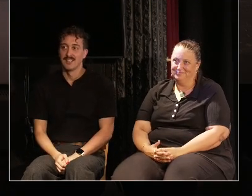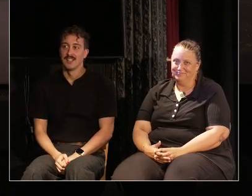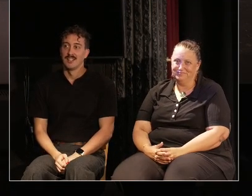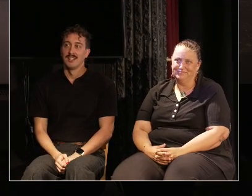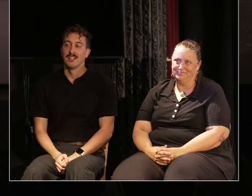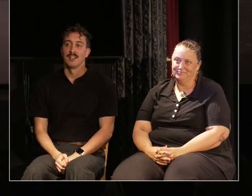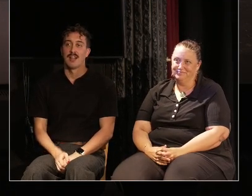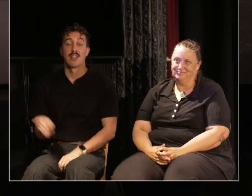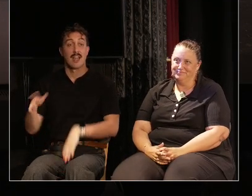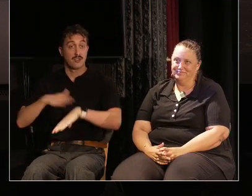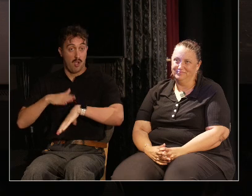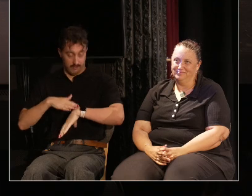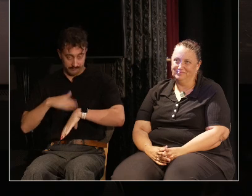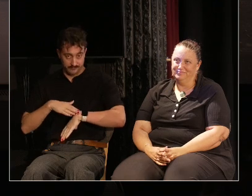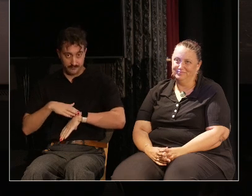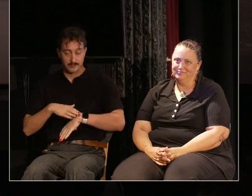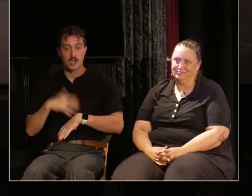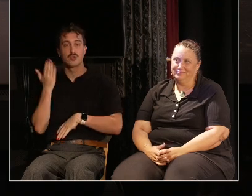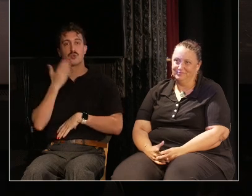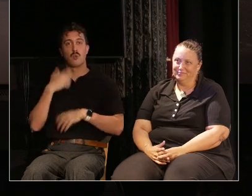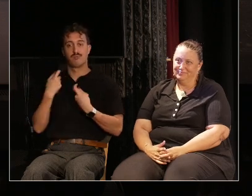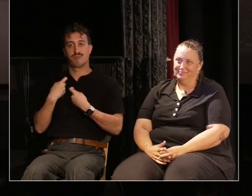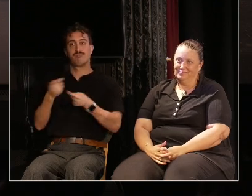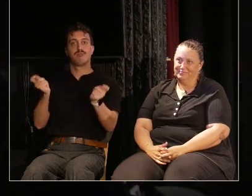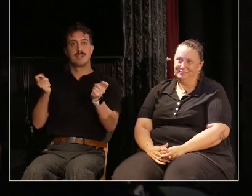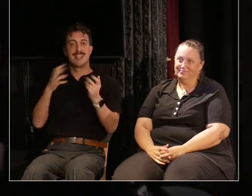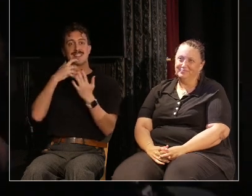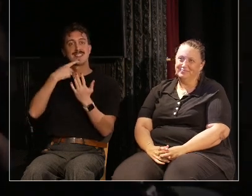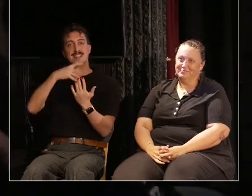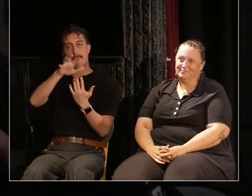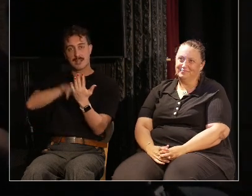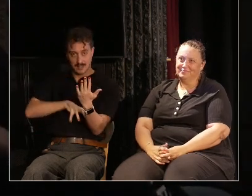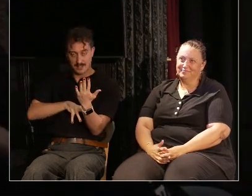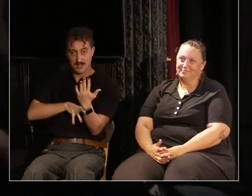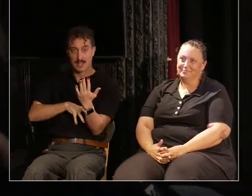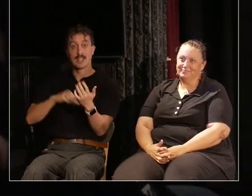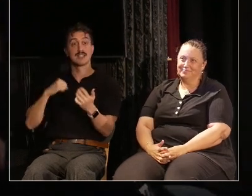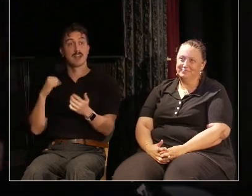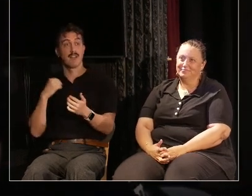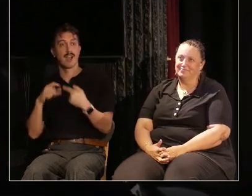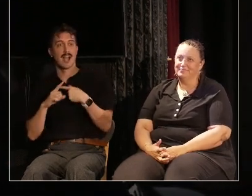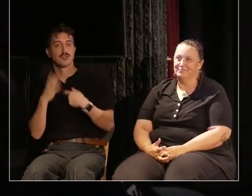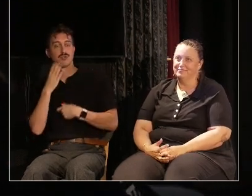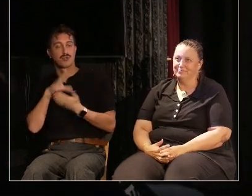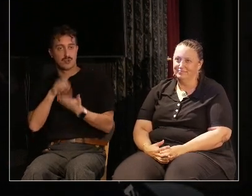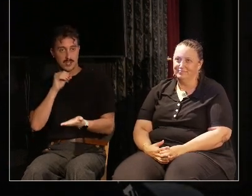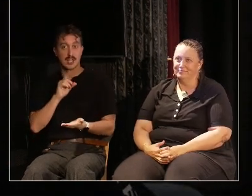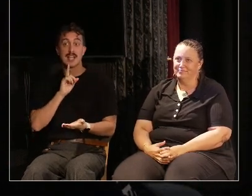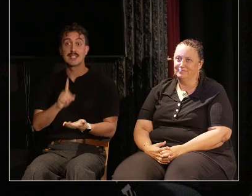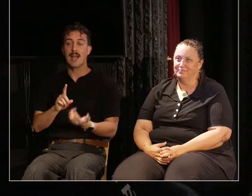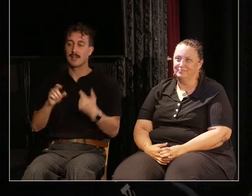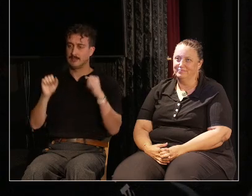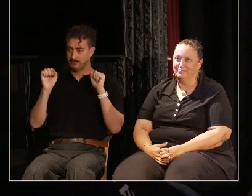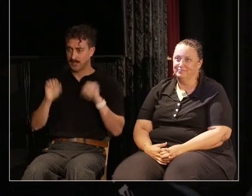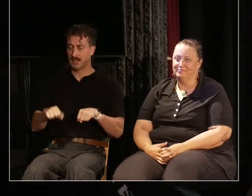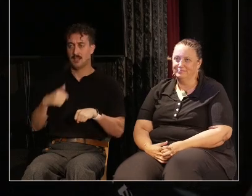At the time, the school issued a statement to staff and students in which they acknowledged that I have a deep faith and I'm an excellent